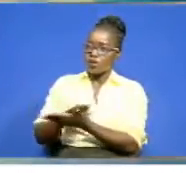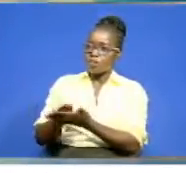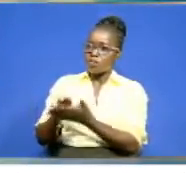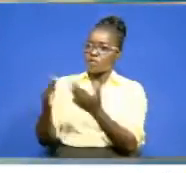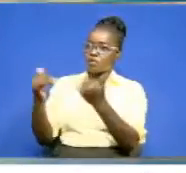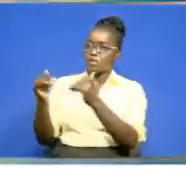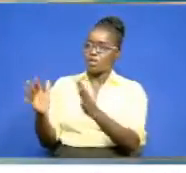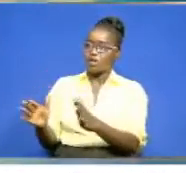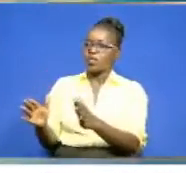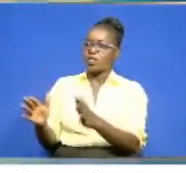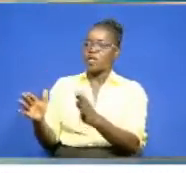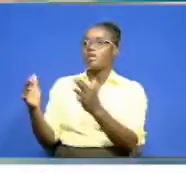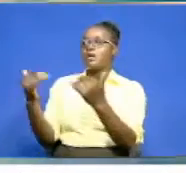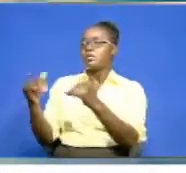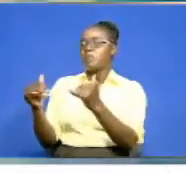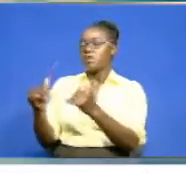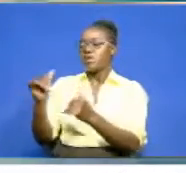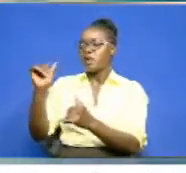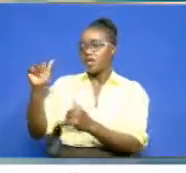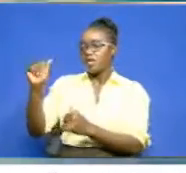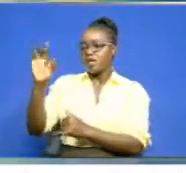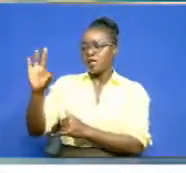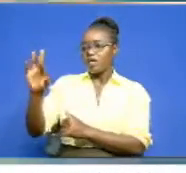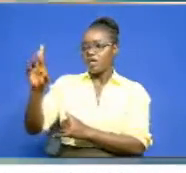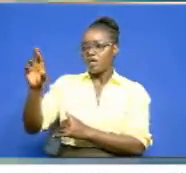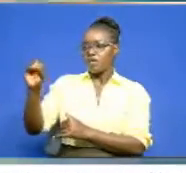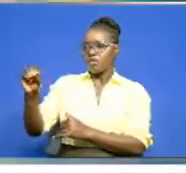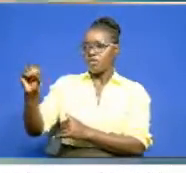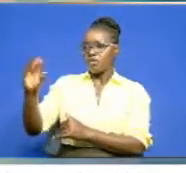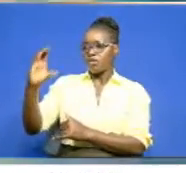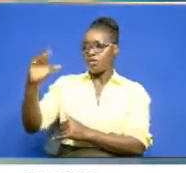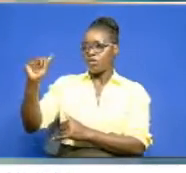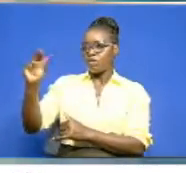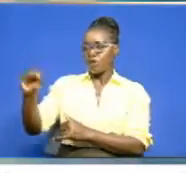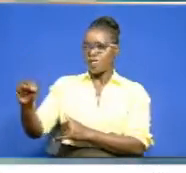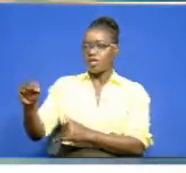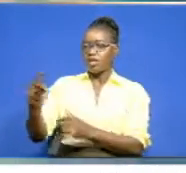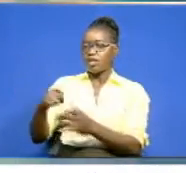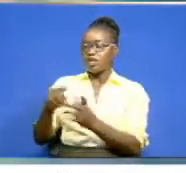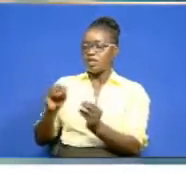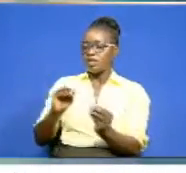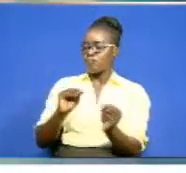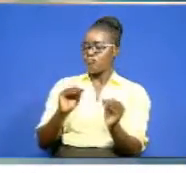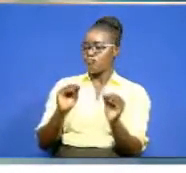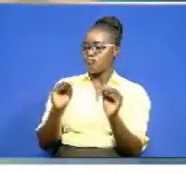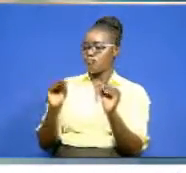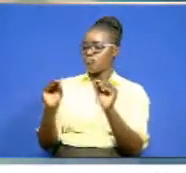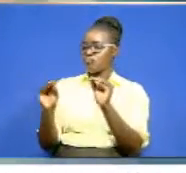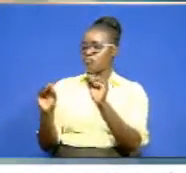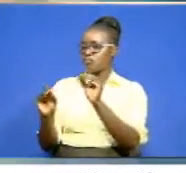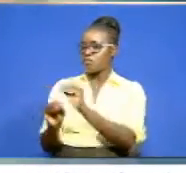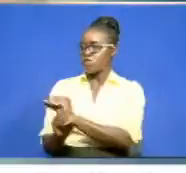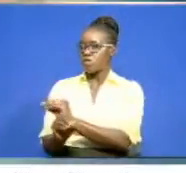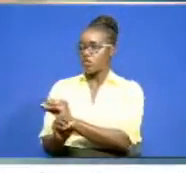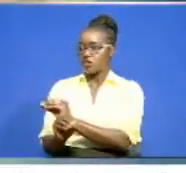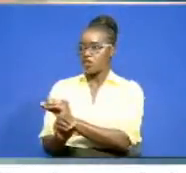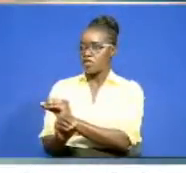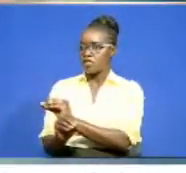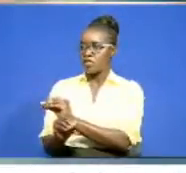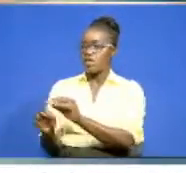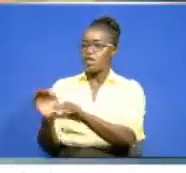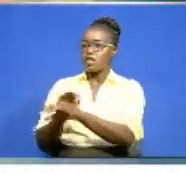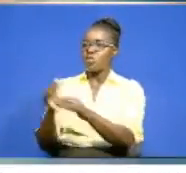players to play in the African. Mm-hmm. Then from the African, we can transit the good players that we see can